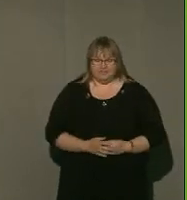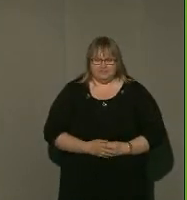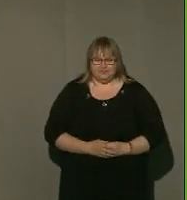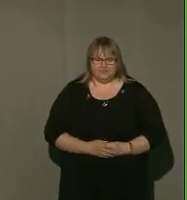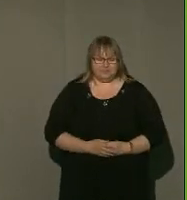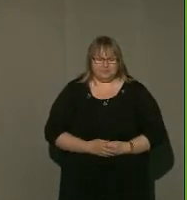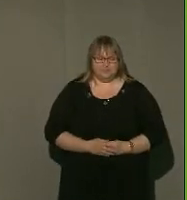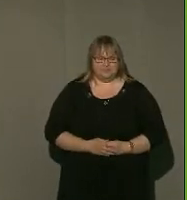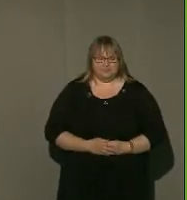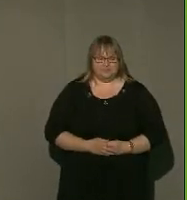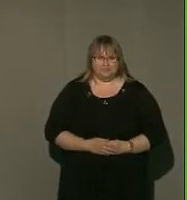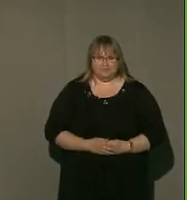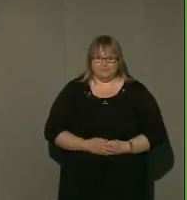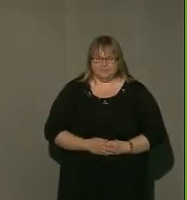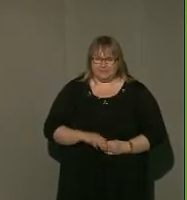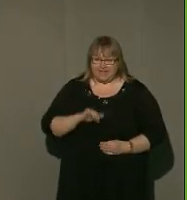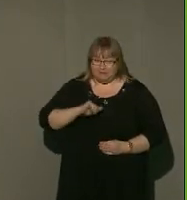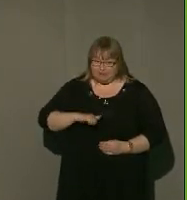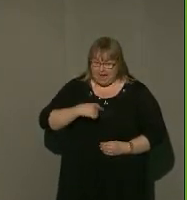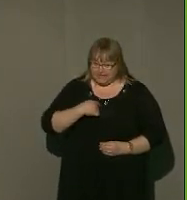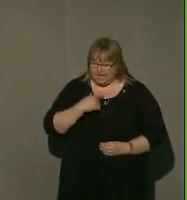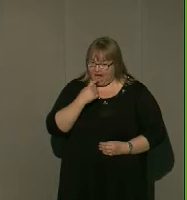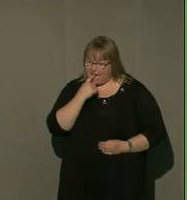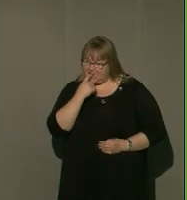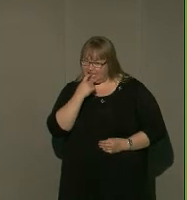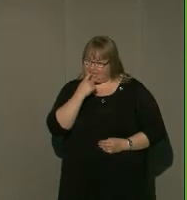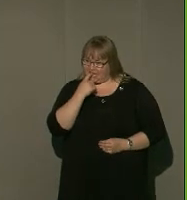we got the right thing? Oh.